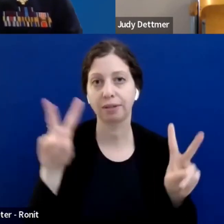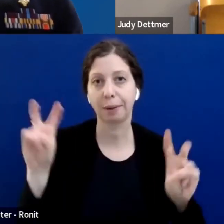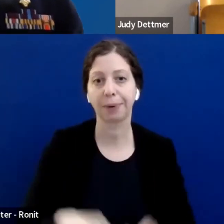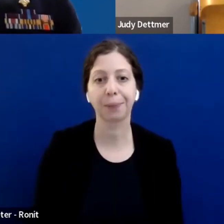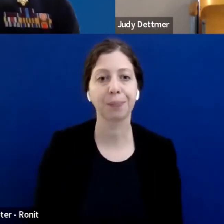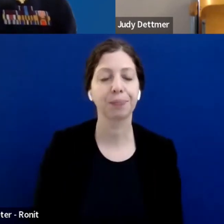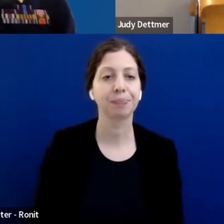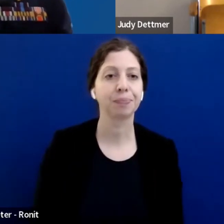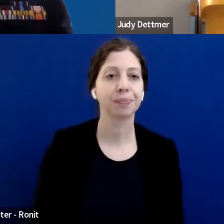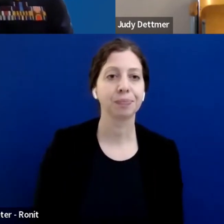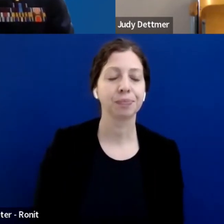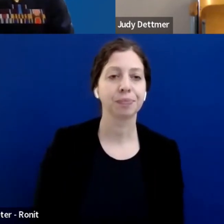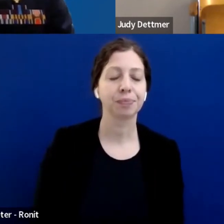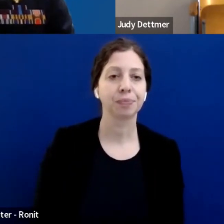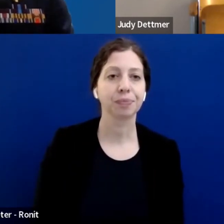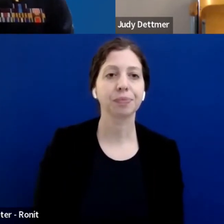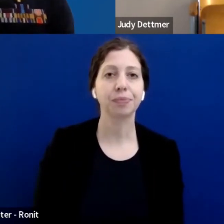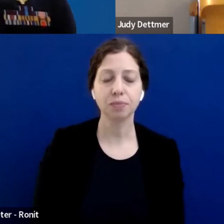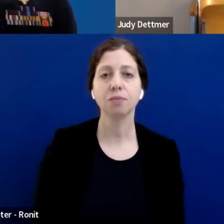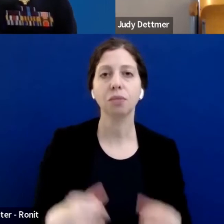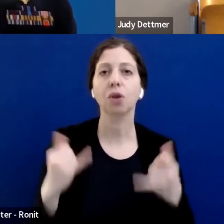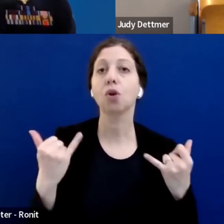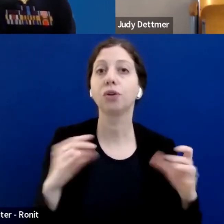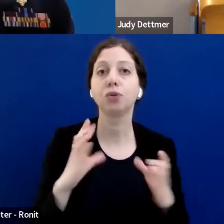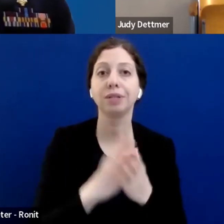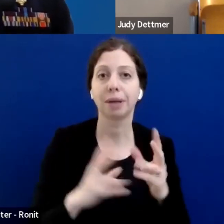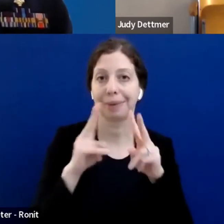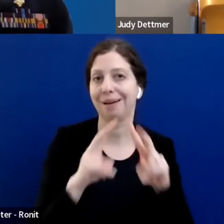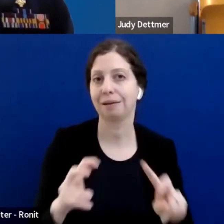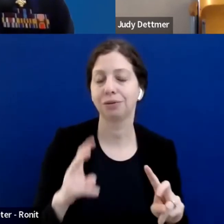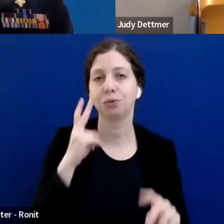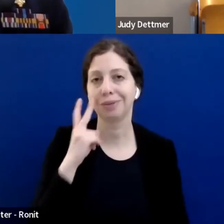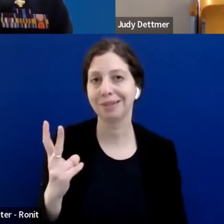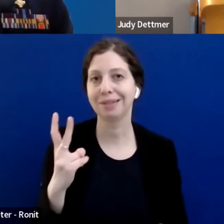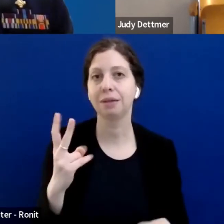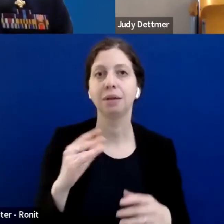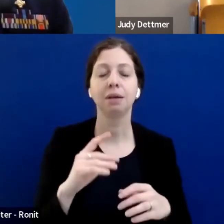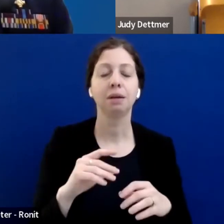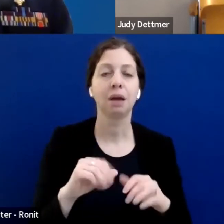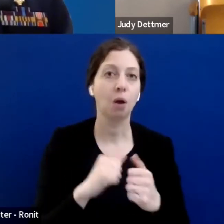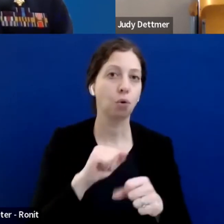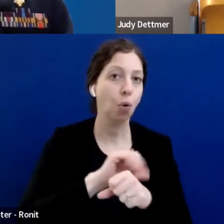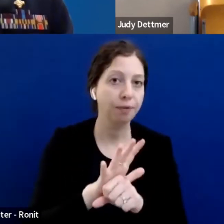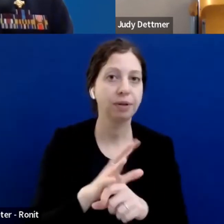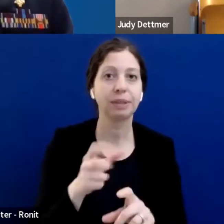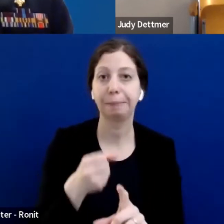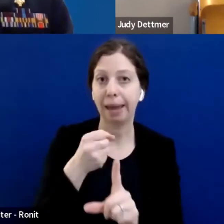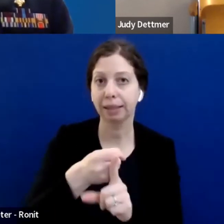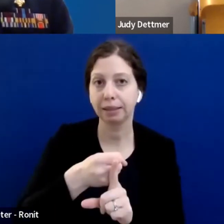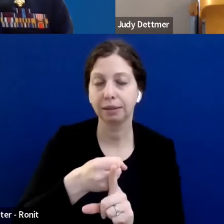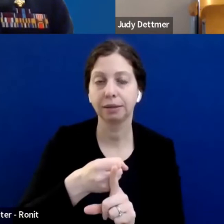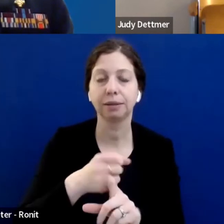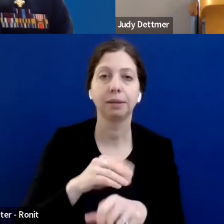So we are currently doing some analyses to look at how COVID impacted